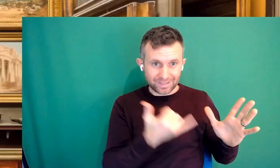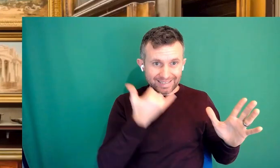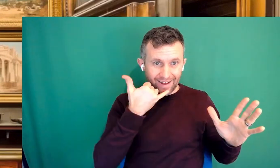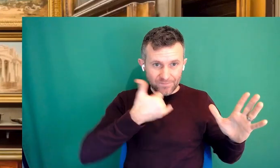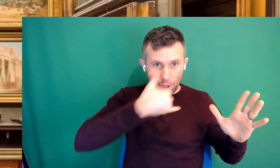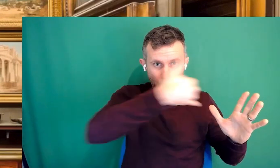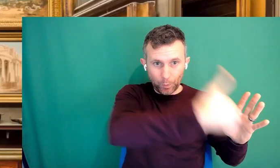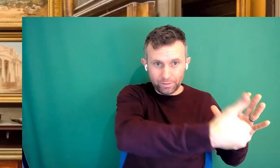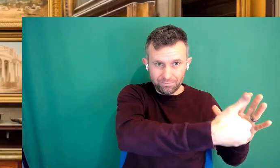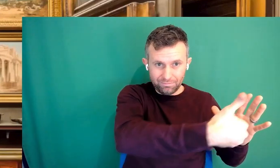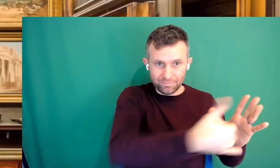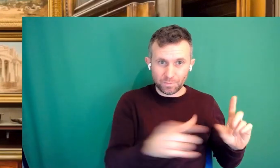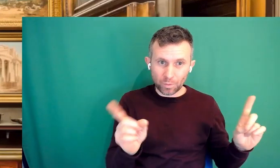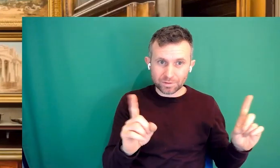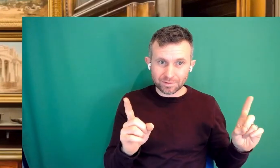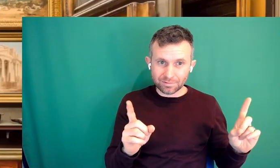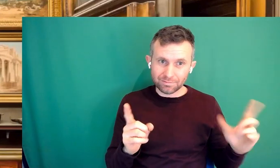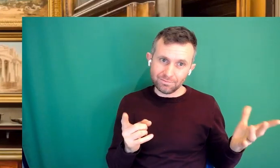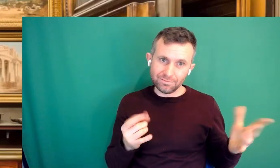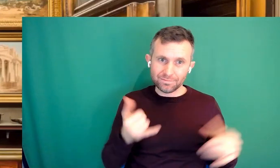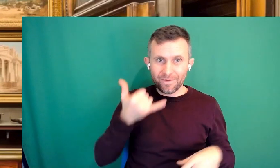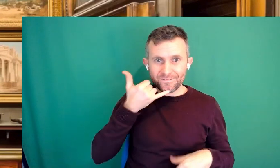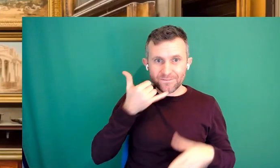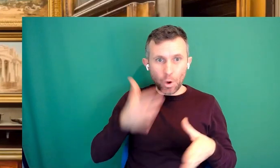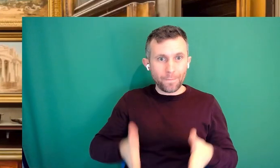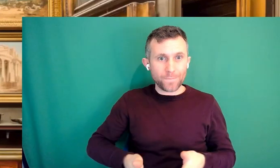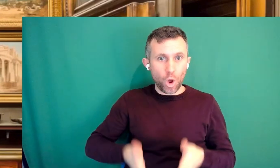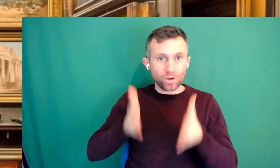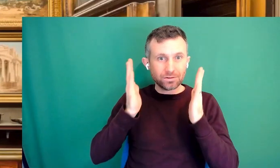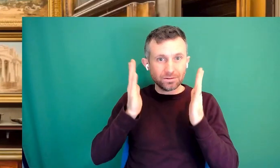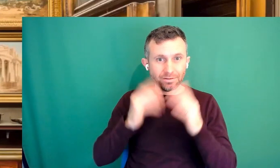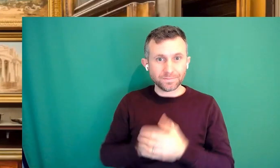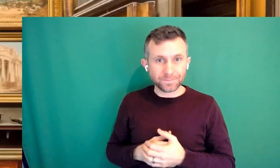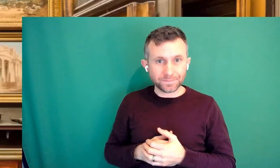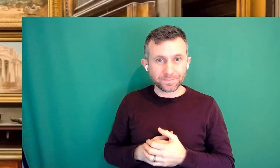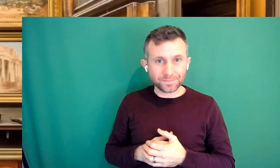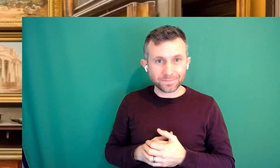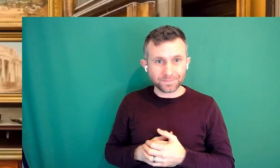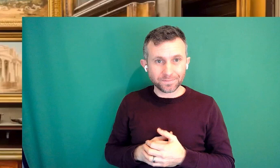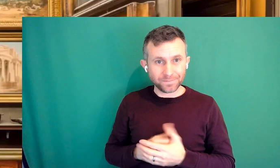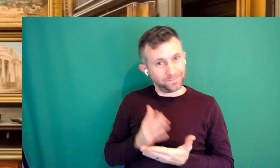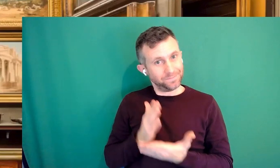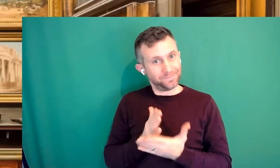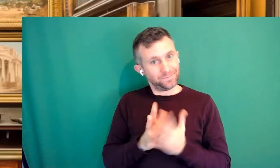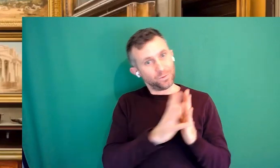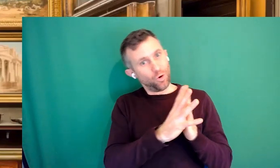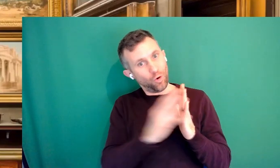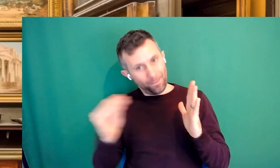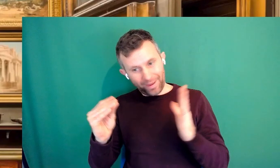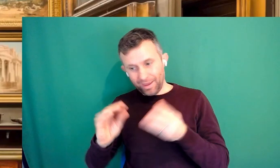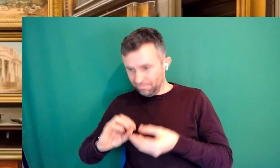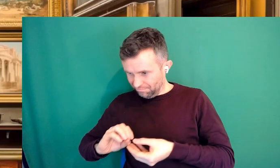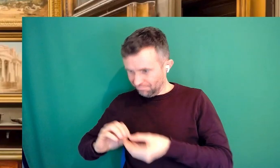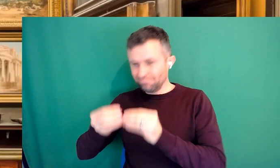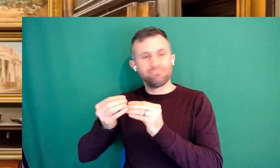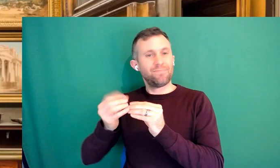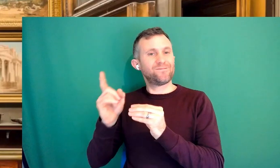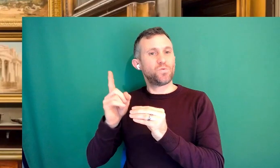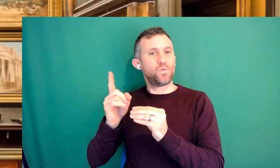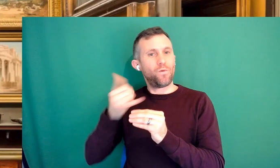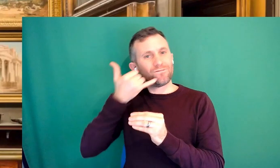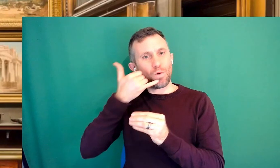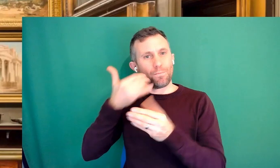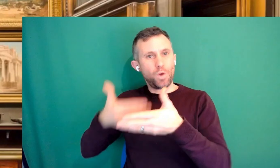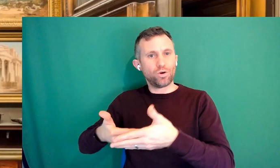room below, the picture room becoming a balcony over the monk's parlour.